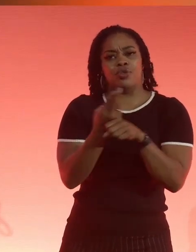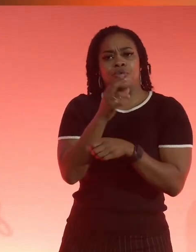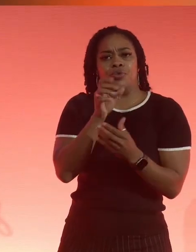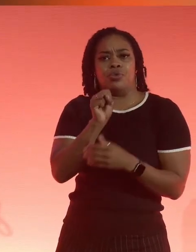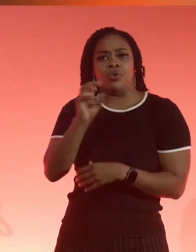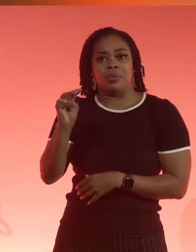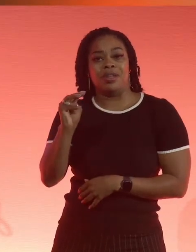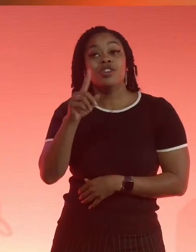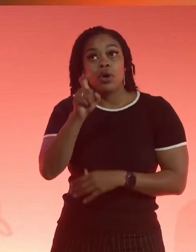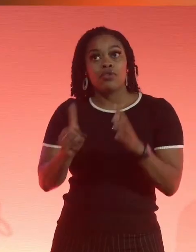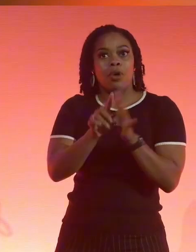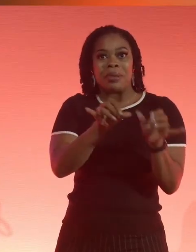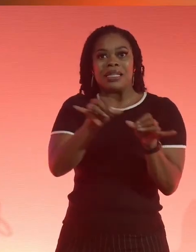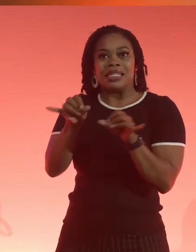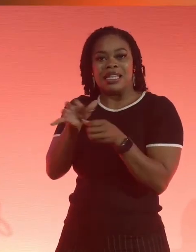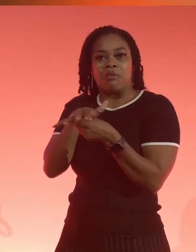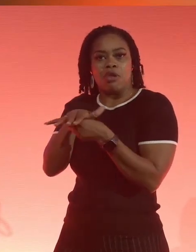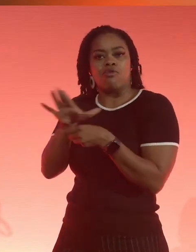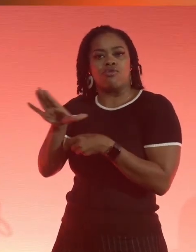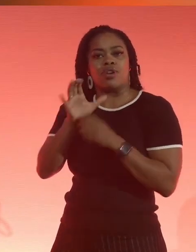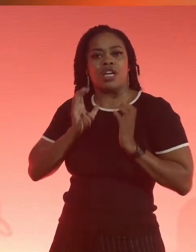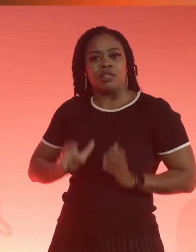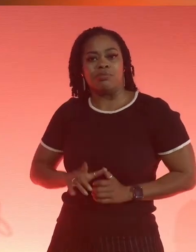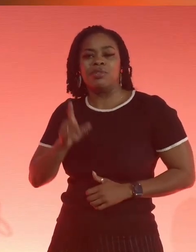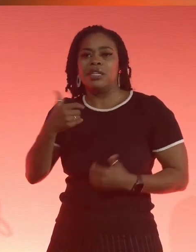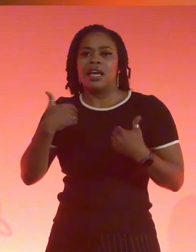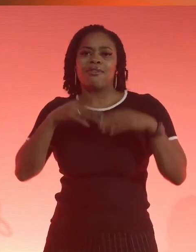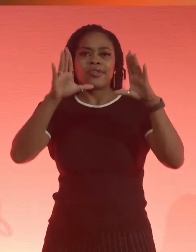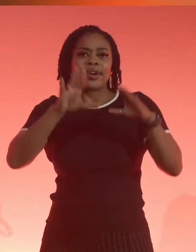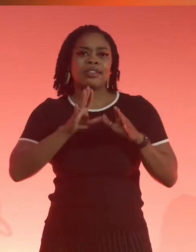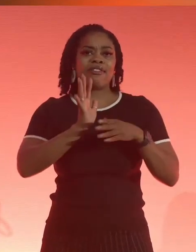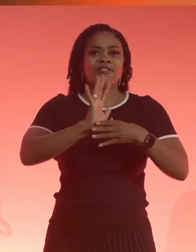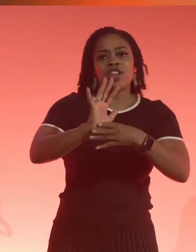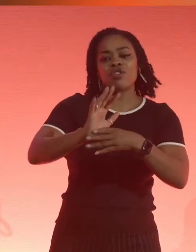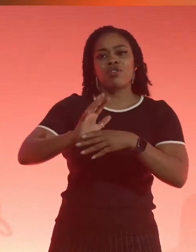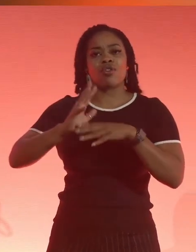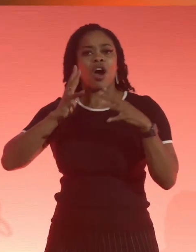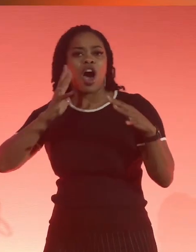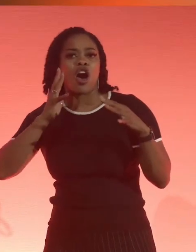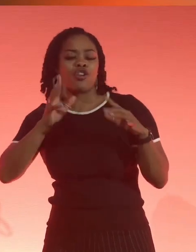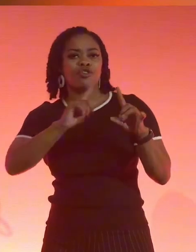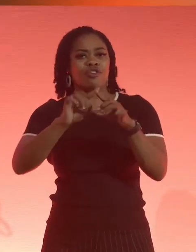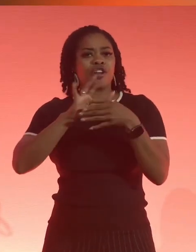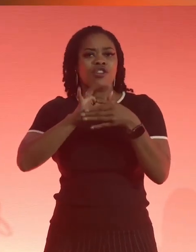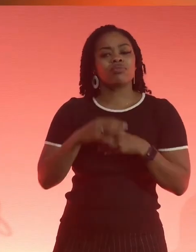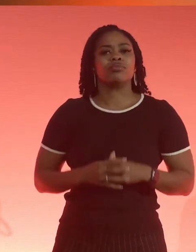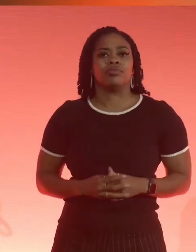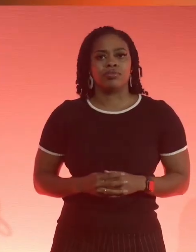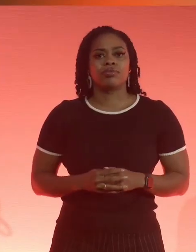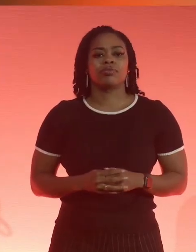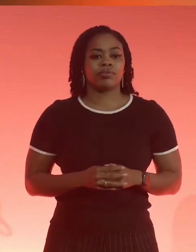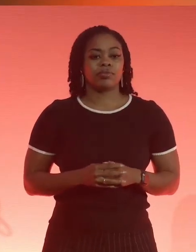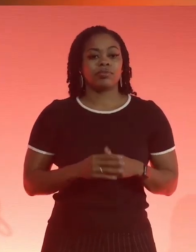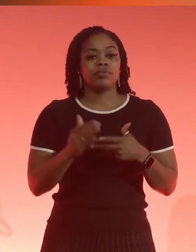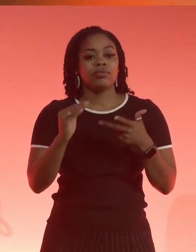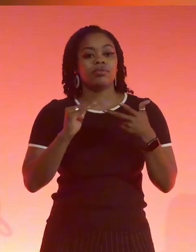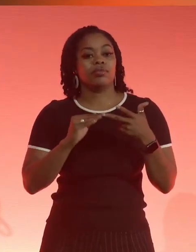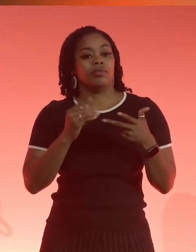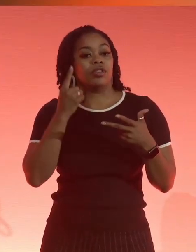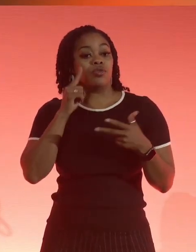show up where your customers are with great video, audio, and text content that really engages them. And then